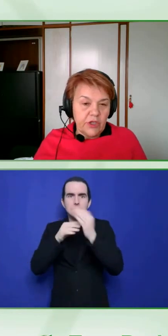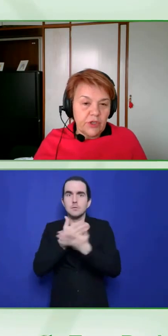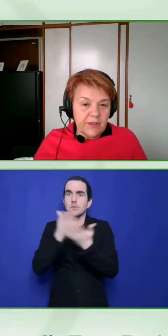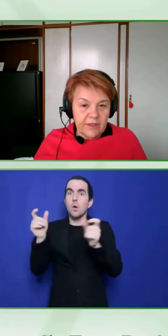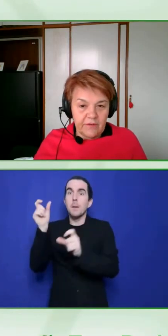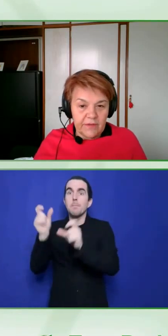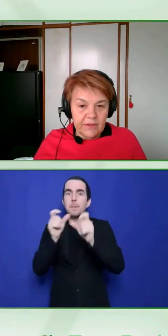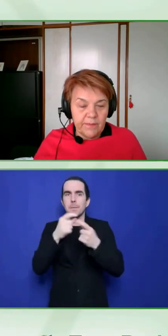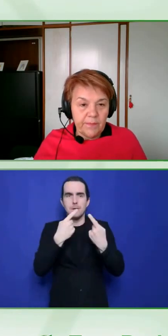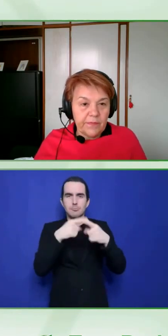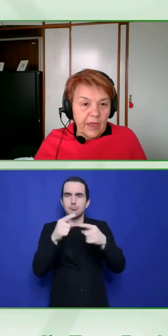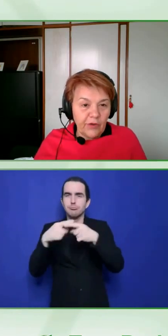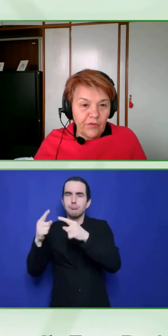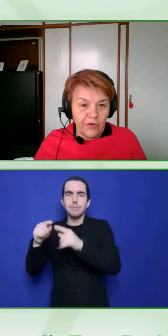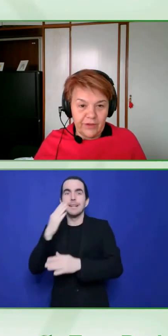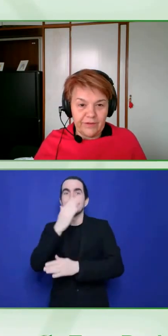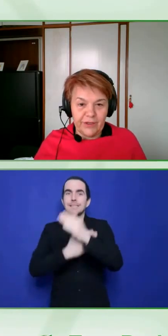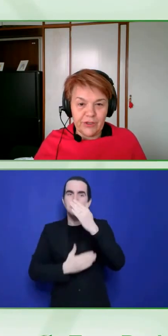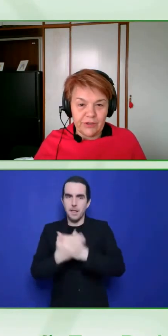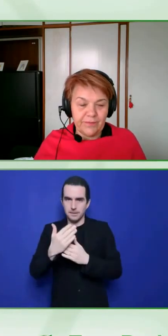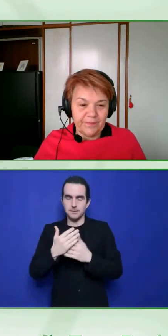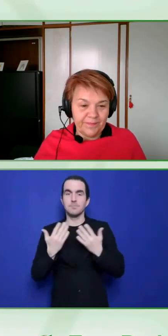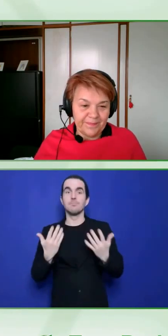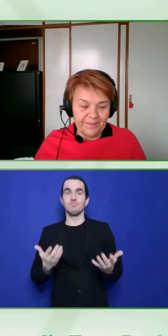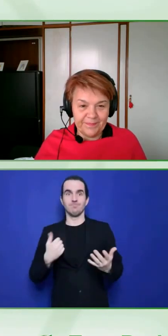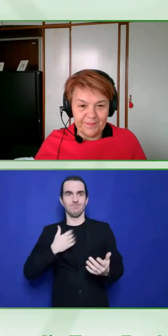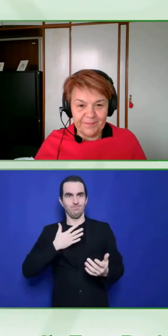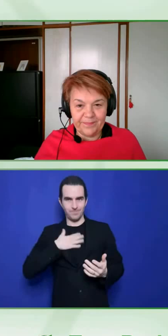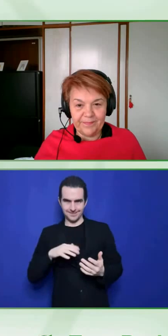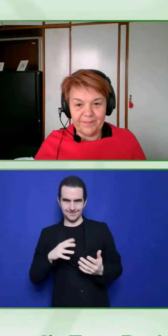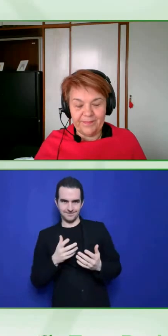develop such a service. Thank you for your attention.